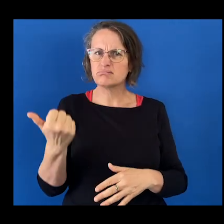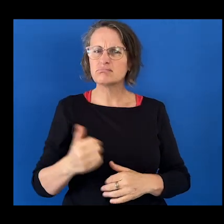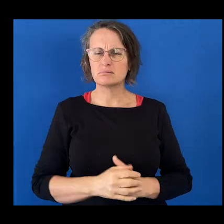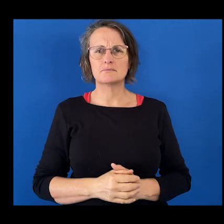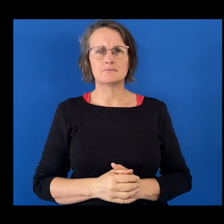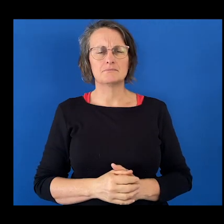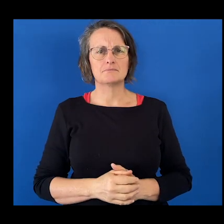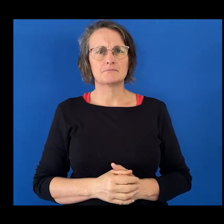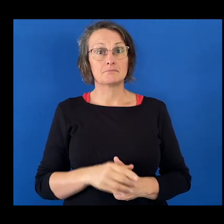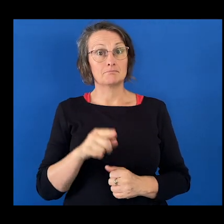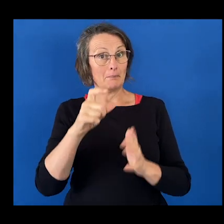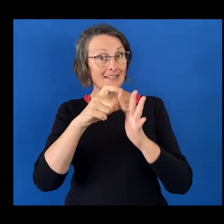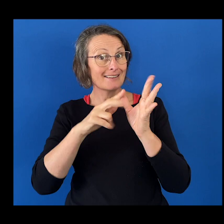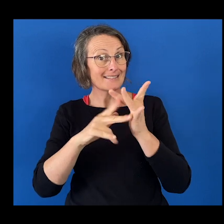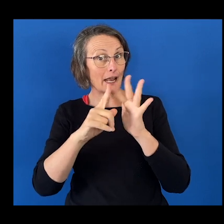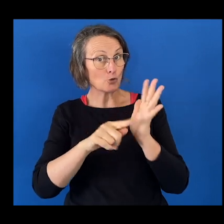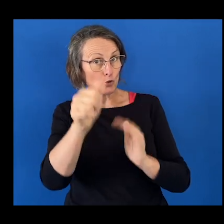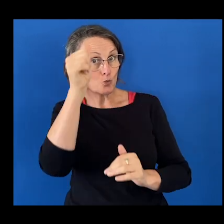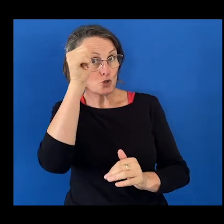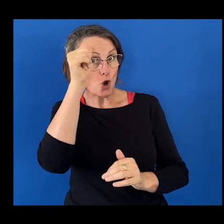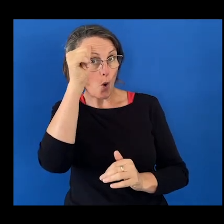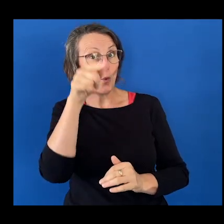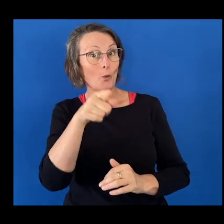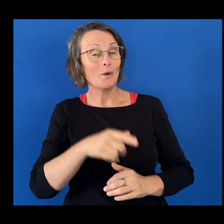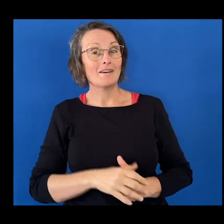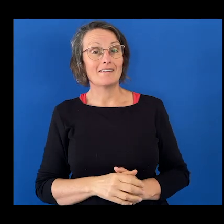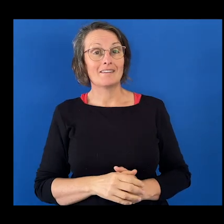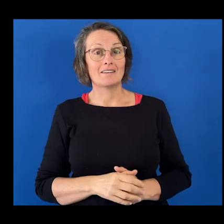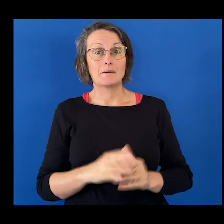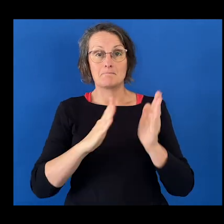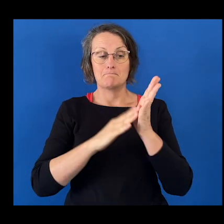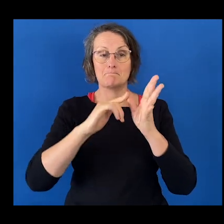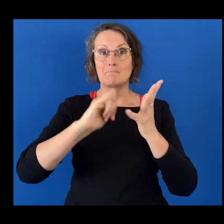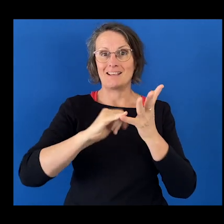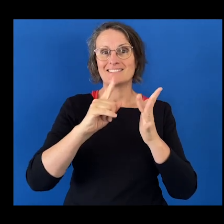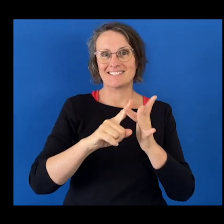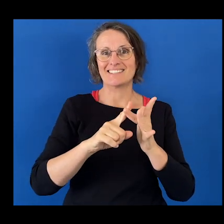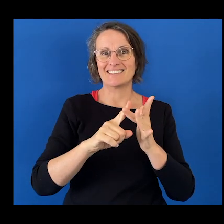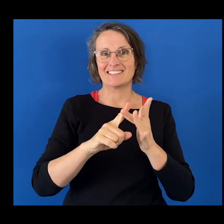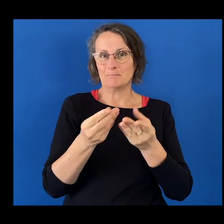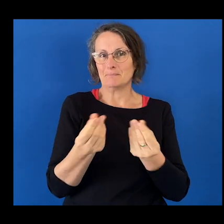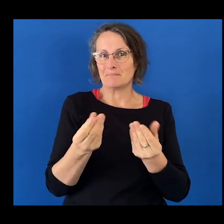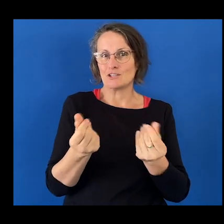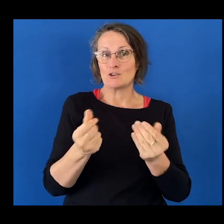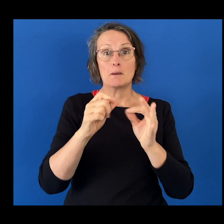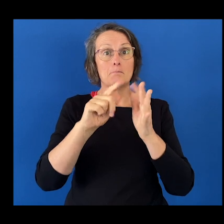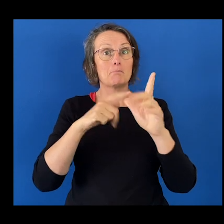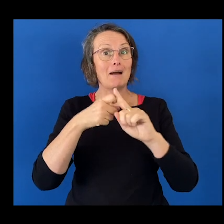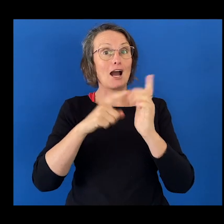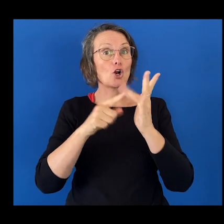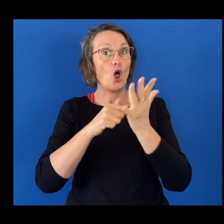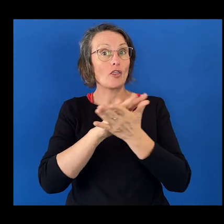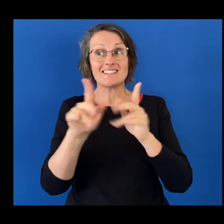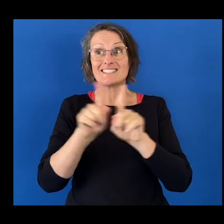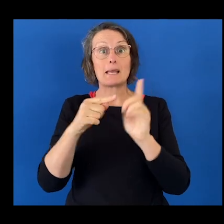It's Daniel, you'd know this. You'd be familiar with masi, and also with bark cloth